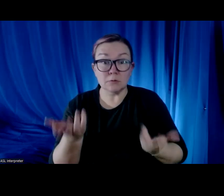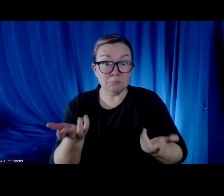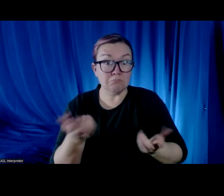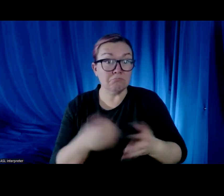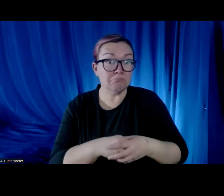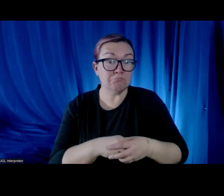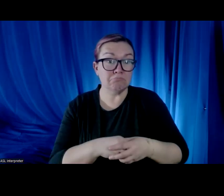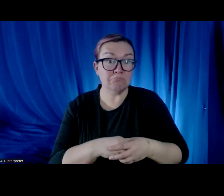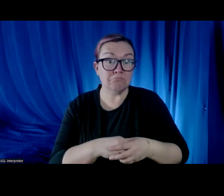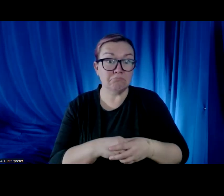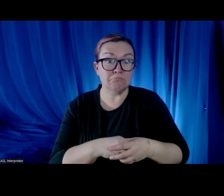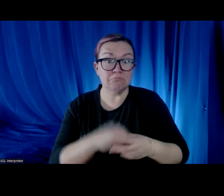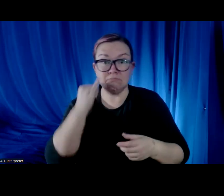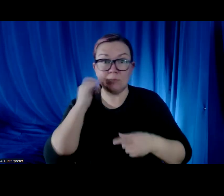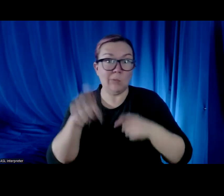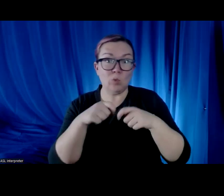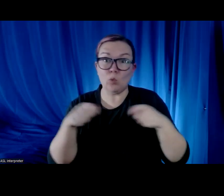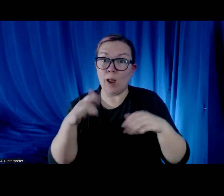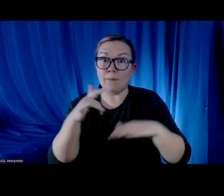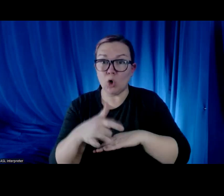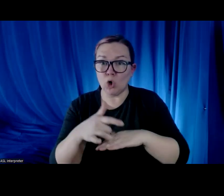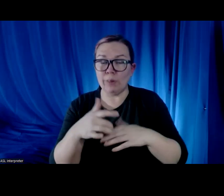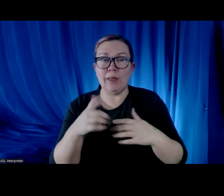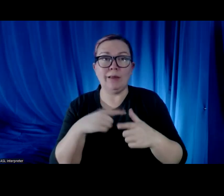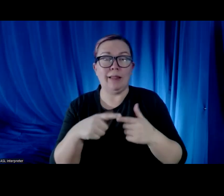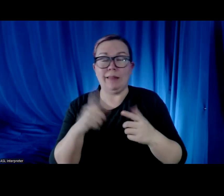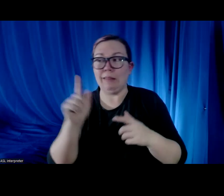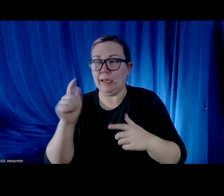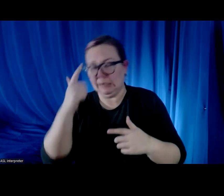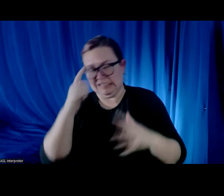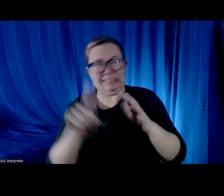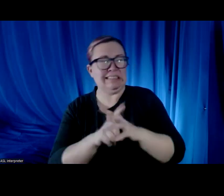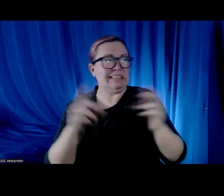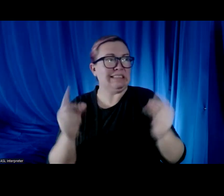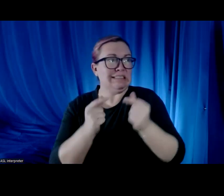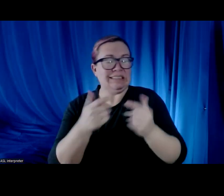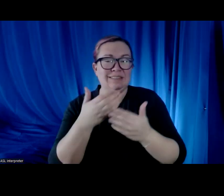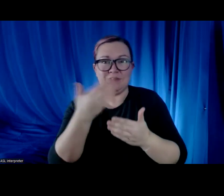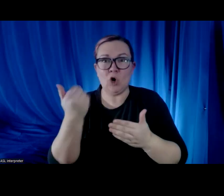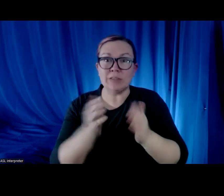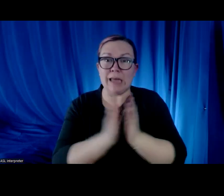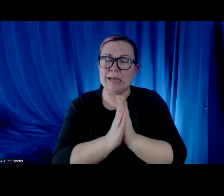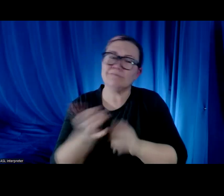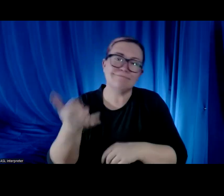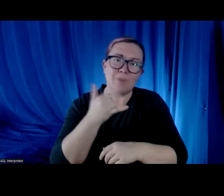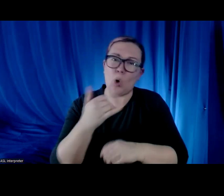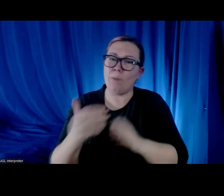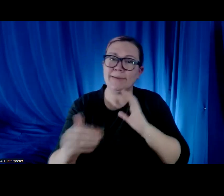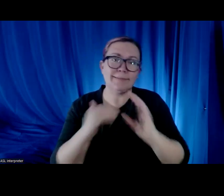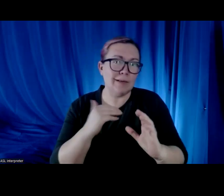like I said, if we end the meeting and you go, oh, yeah, forgot to ask him something, pick up the phone, give me a call, send me an